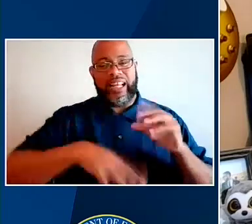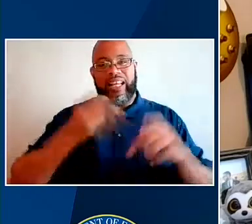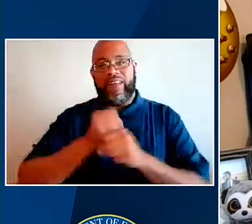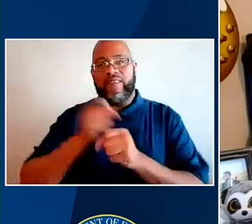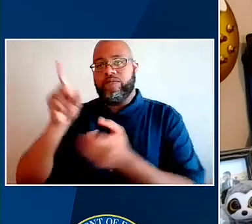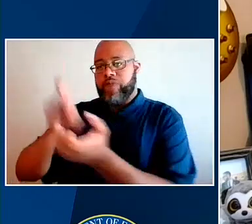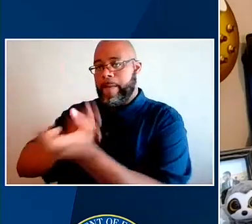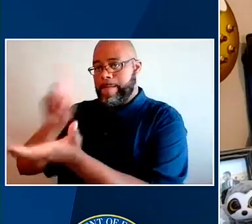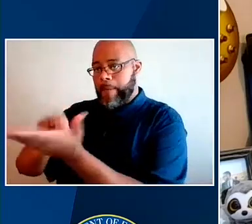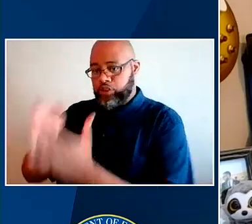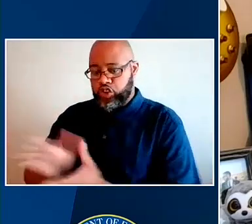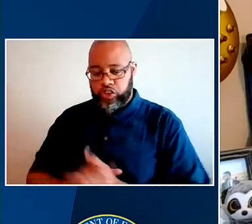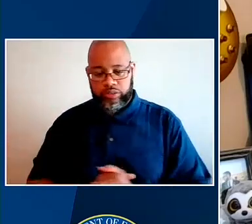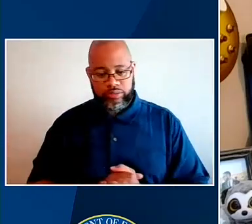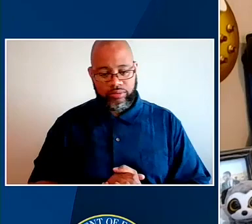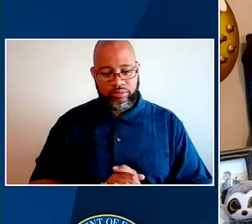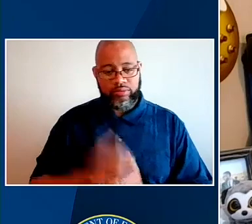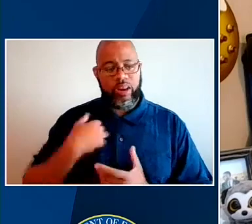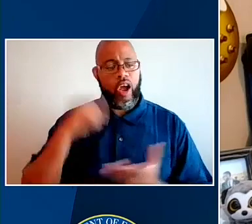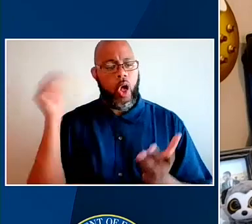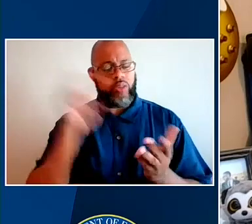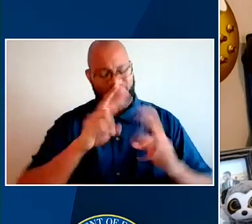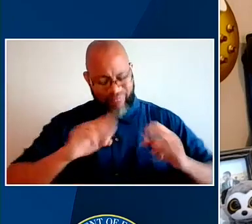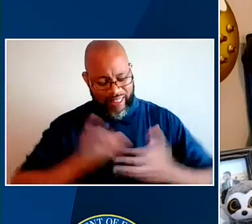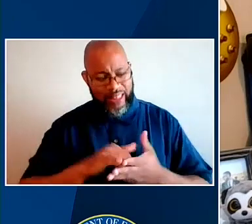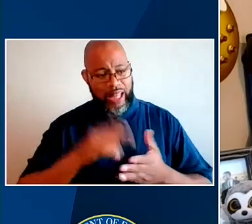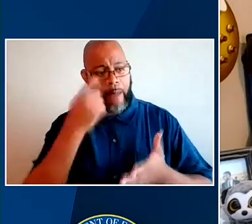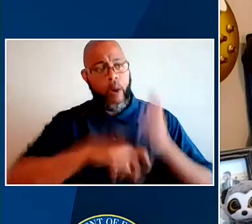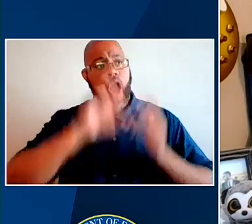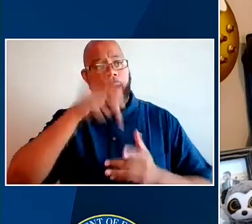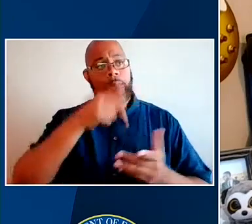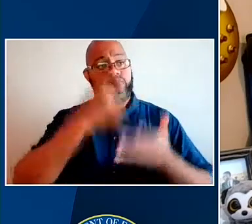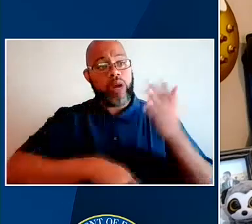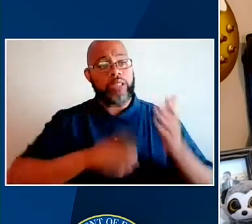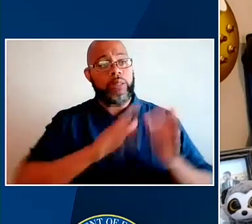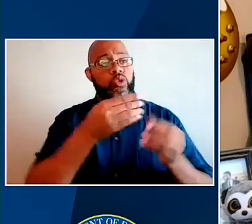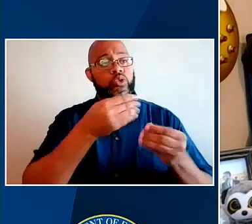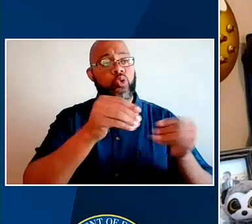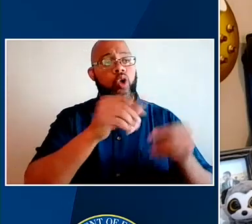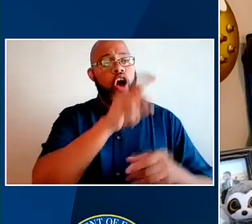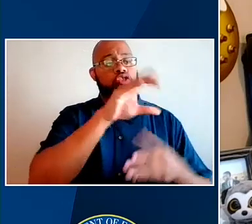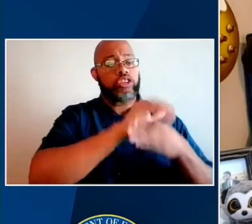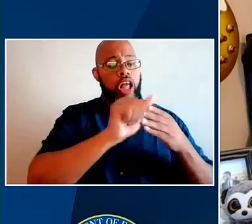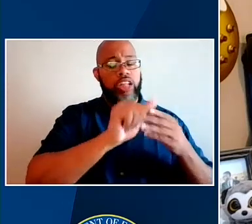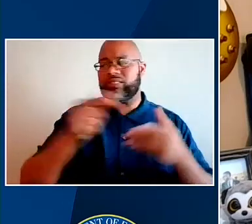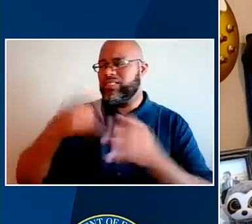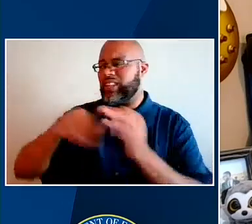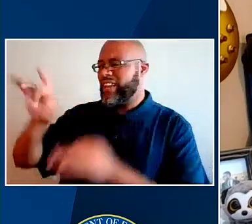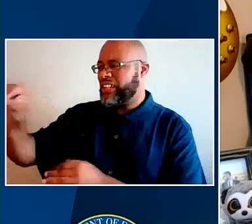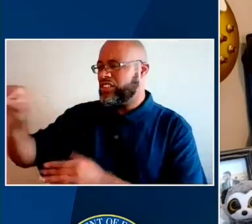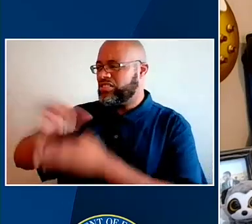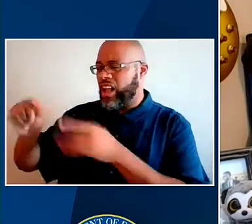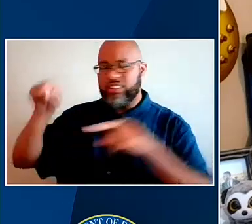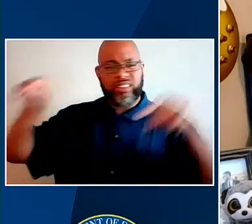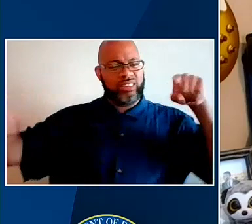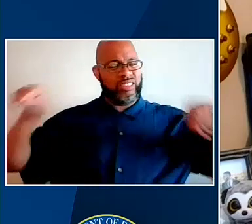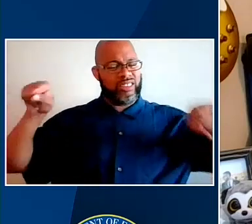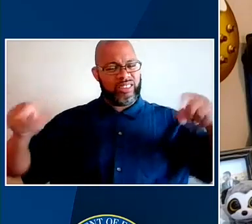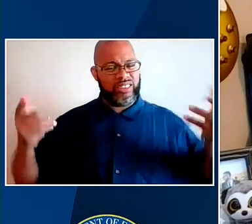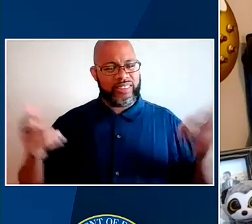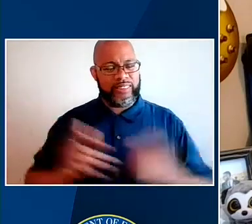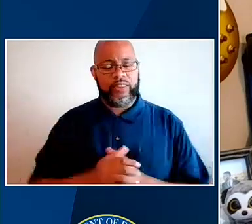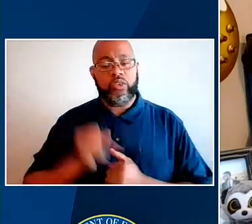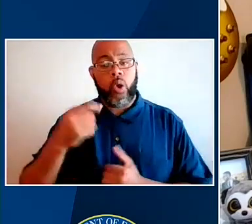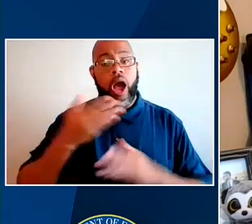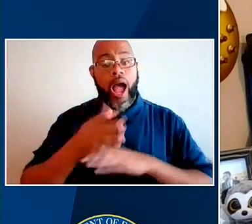publisher. When I looked into this, the marked up price from the bookstore was $100 versus $80 on the Pearson website. So